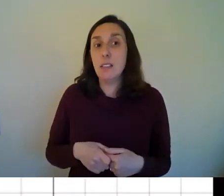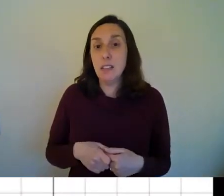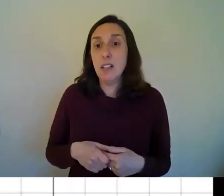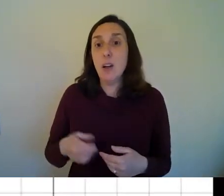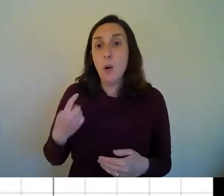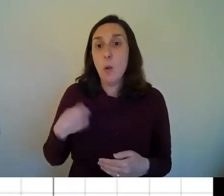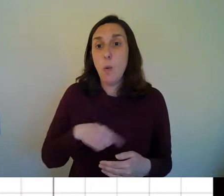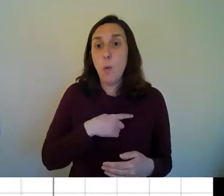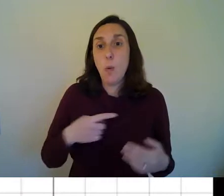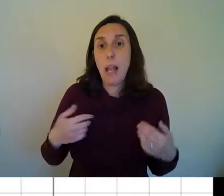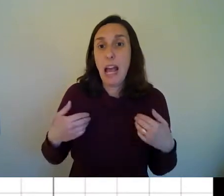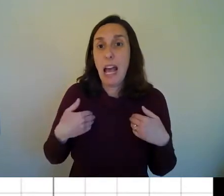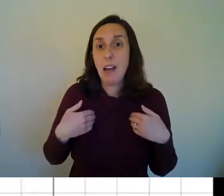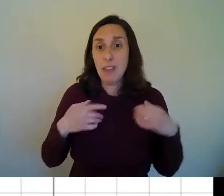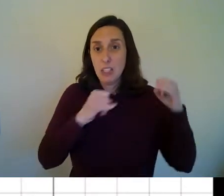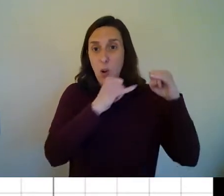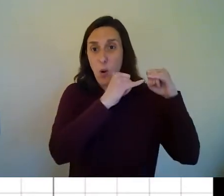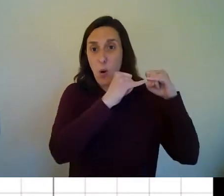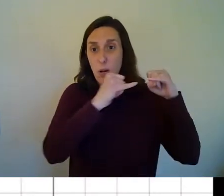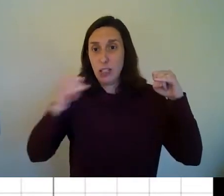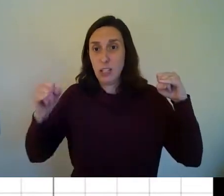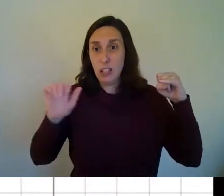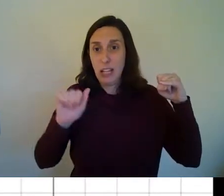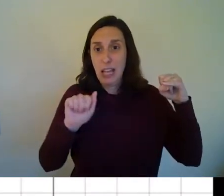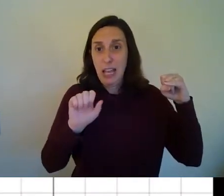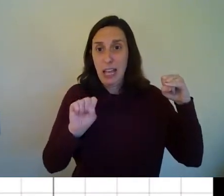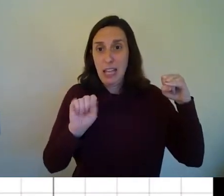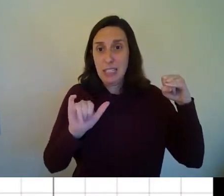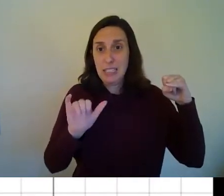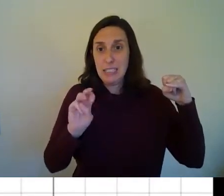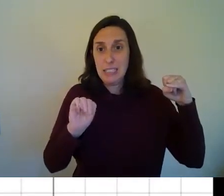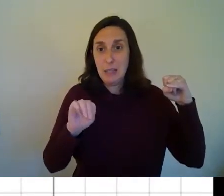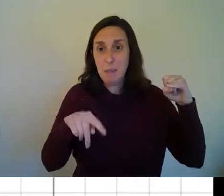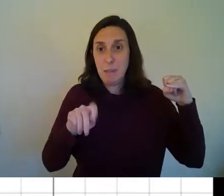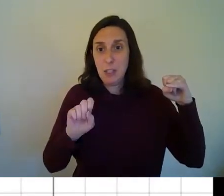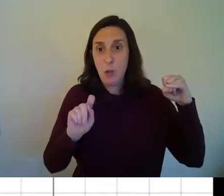we have this horizontal asymptote of the function approaching 0.